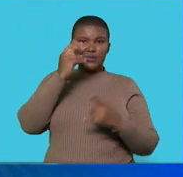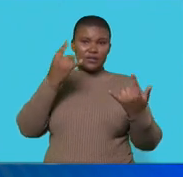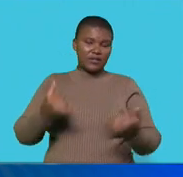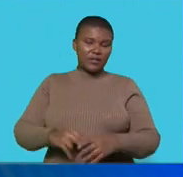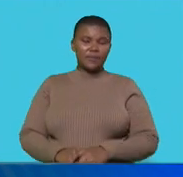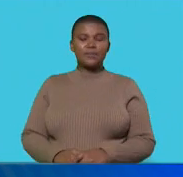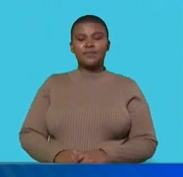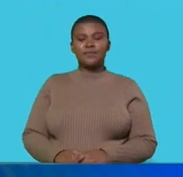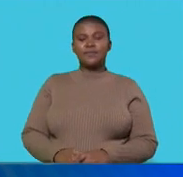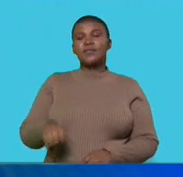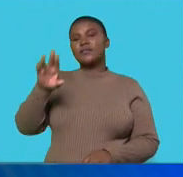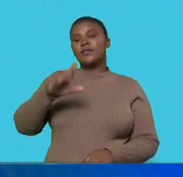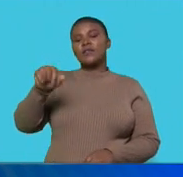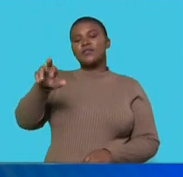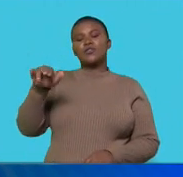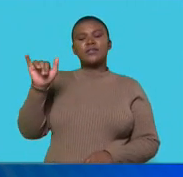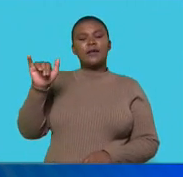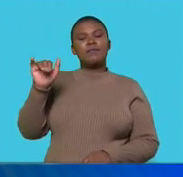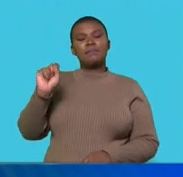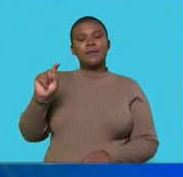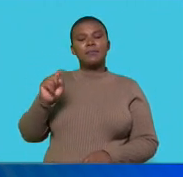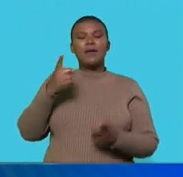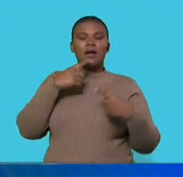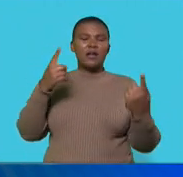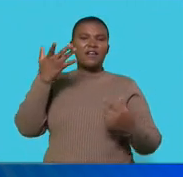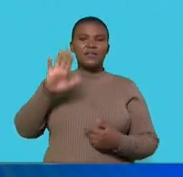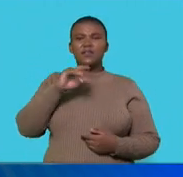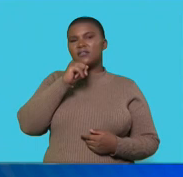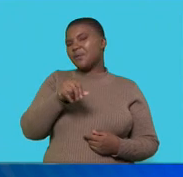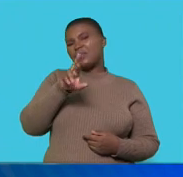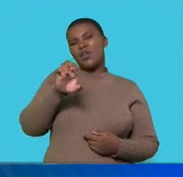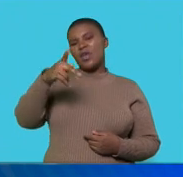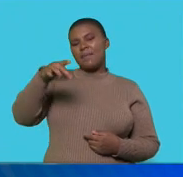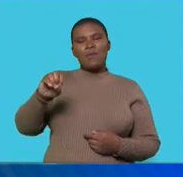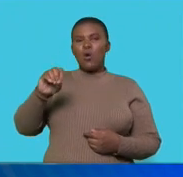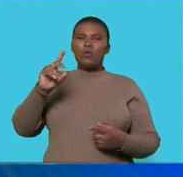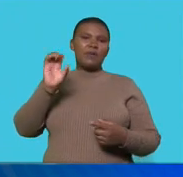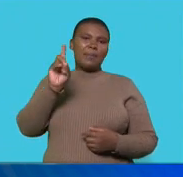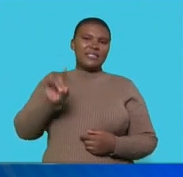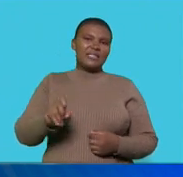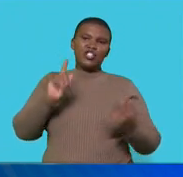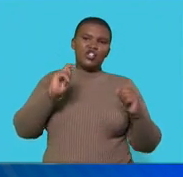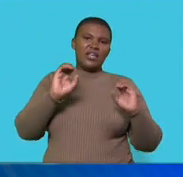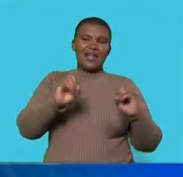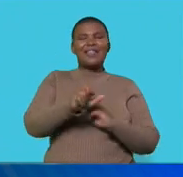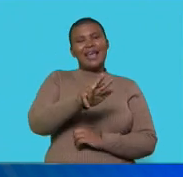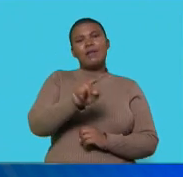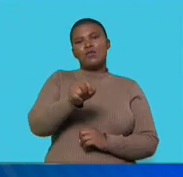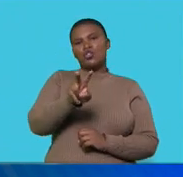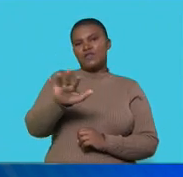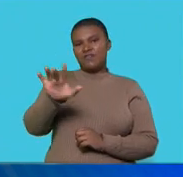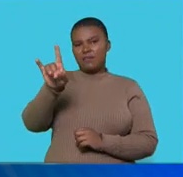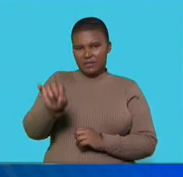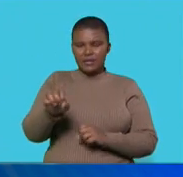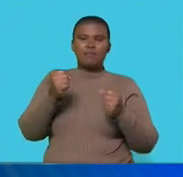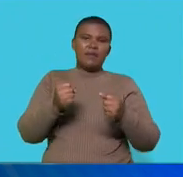South African Reserve Bank Governor Lesetja Kganyago announced today that the repo rate will remain unchanged at 8.25%. This decision